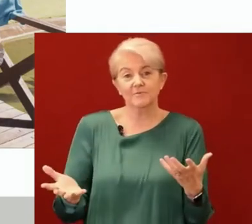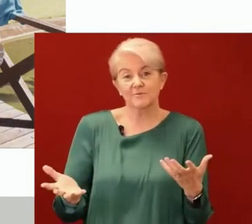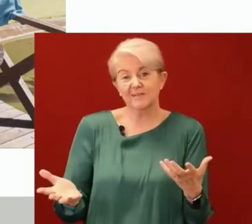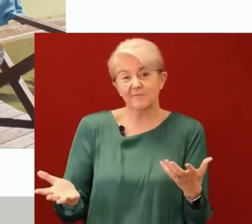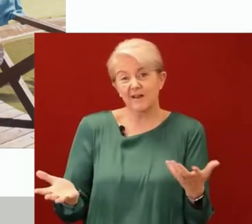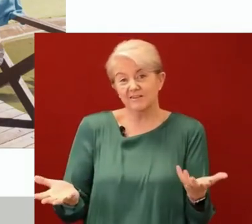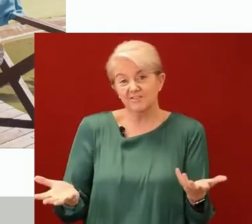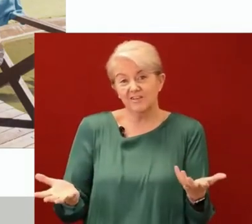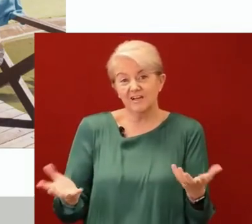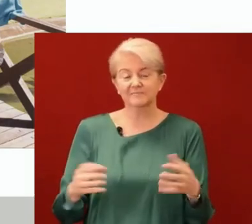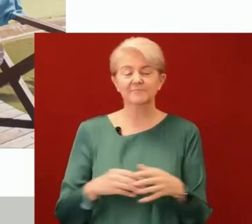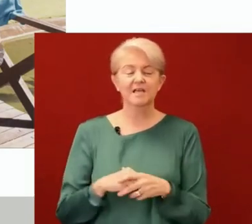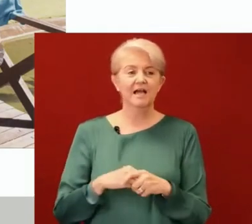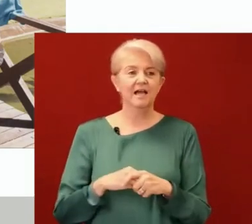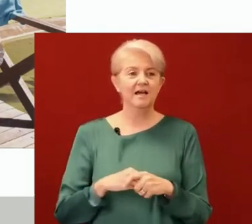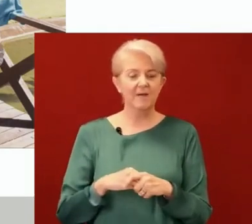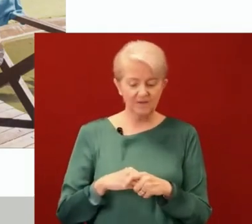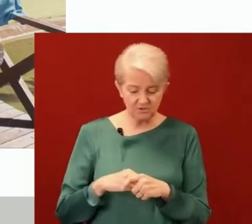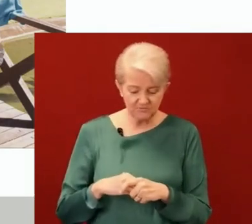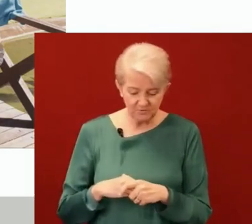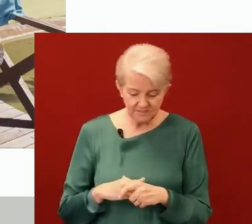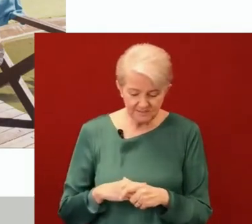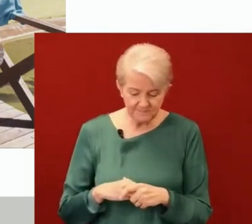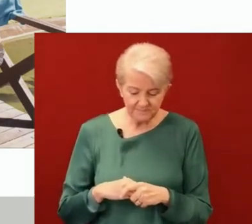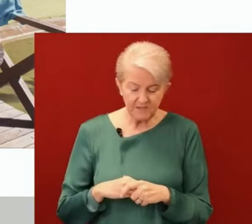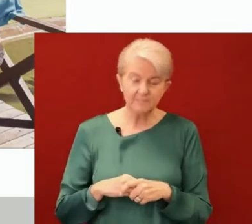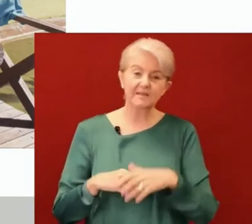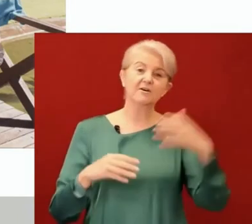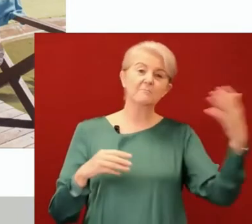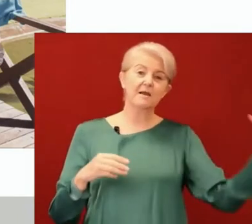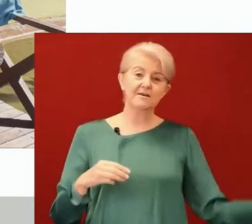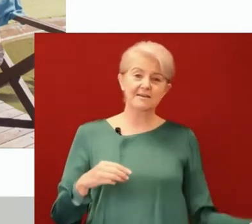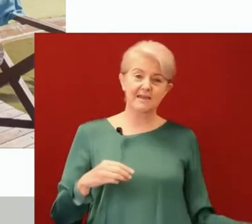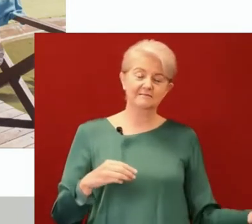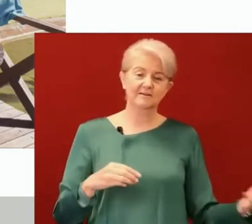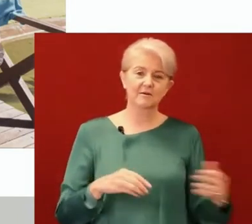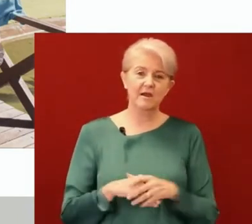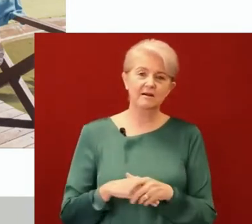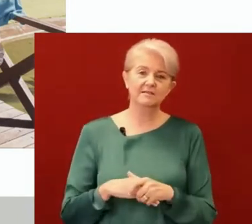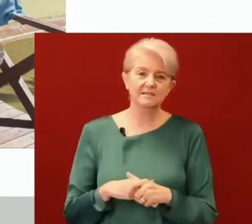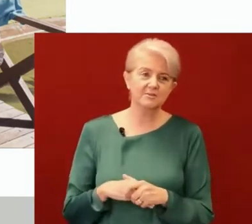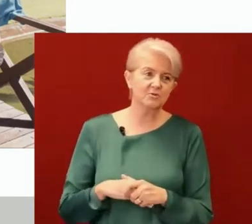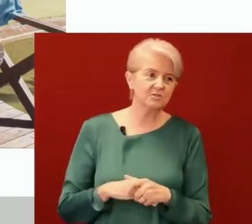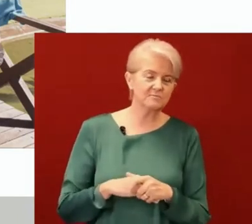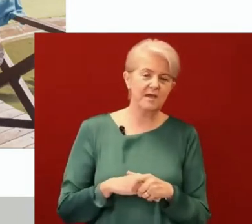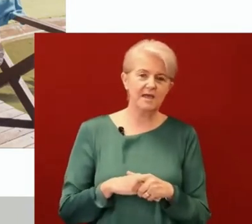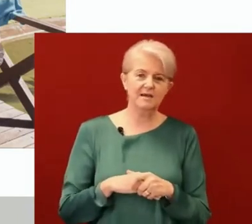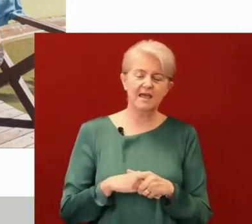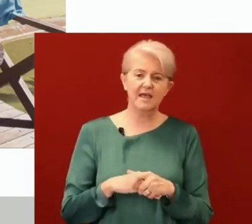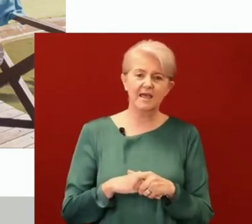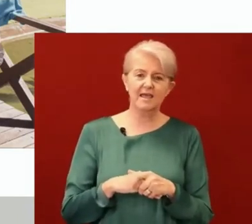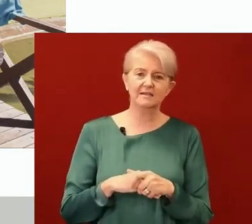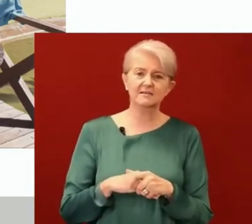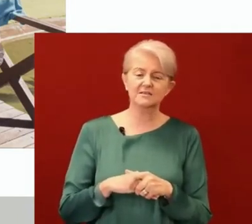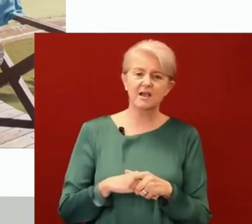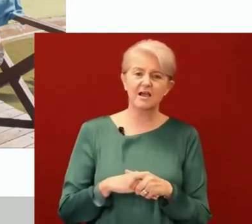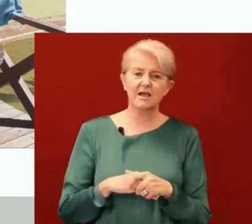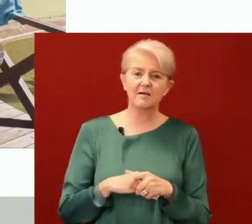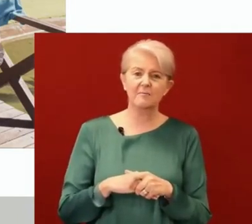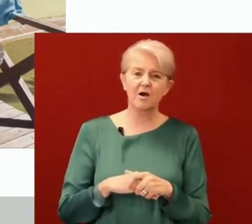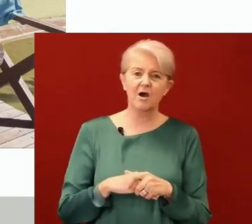What happens when you get married too young? I got divorced, but then I got married again. I got married to this gorgeous man,